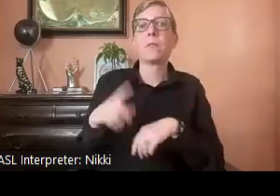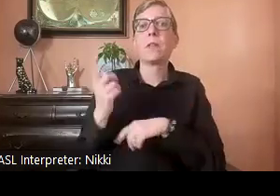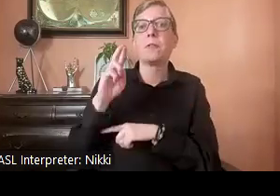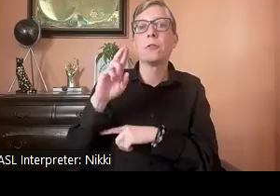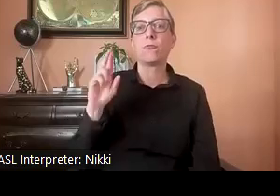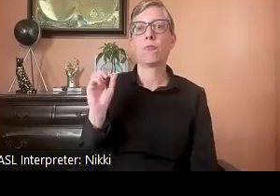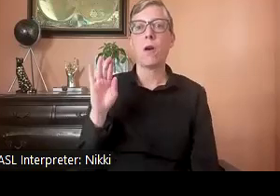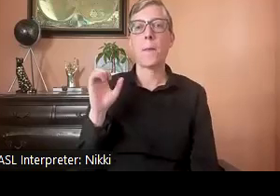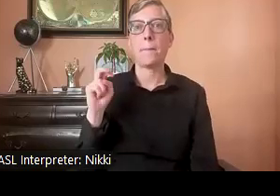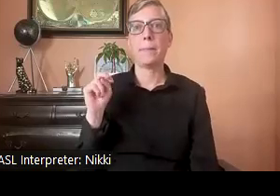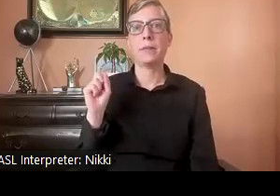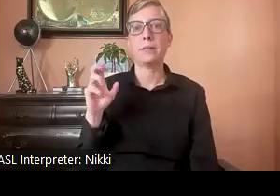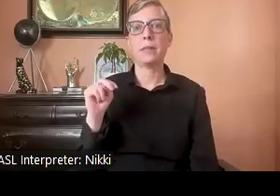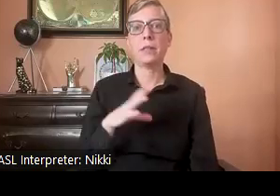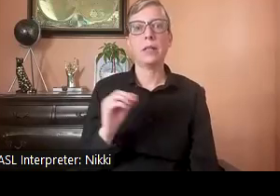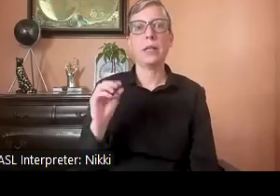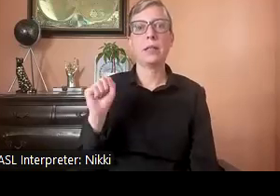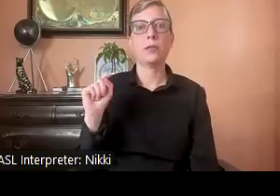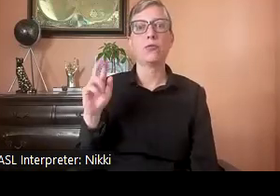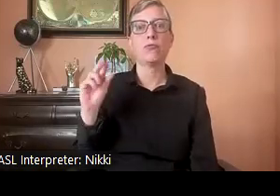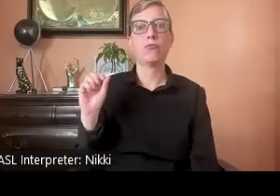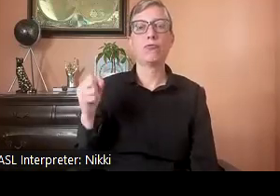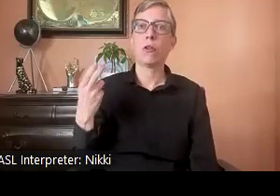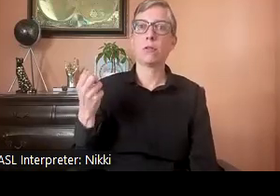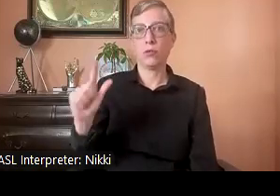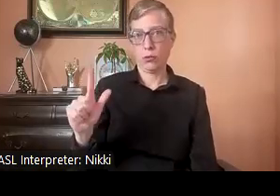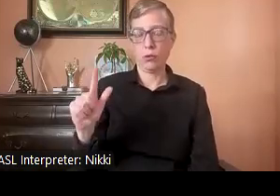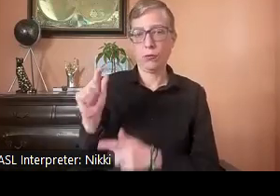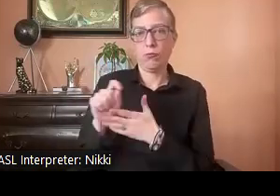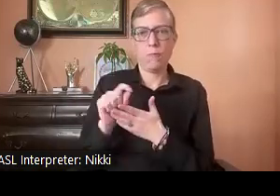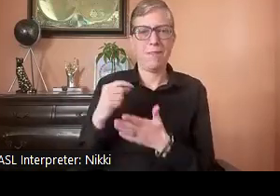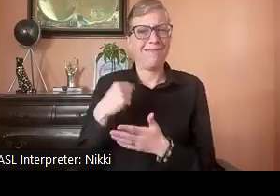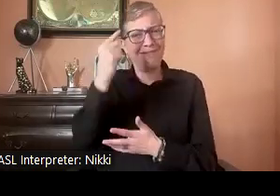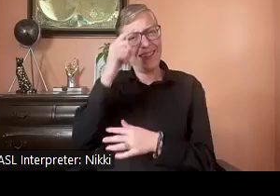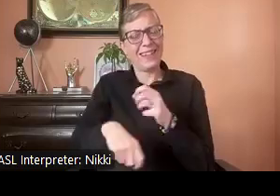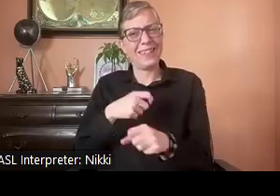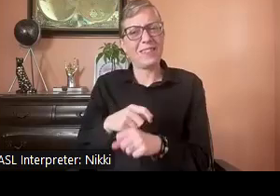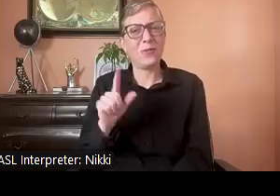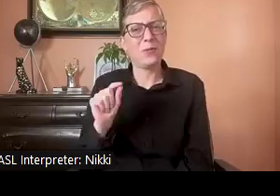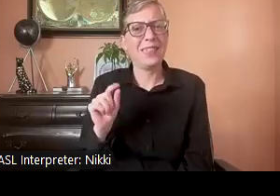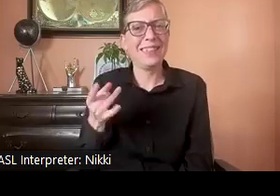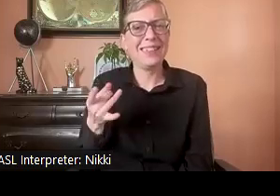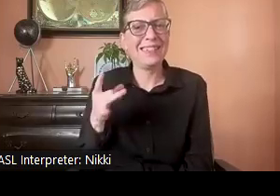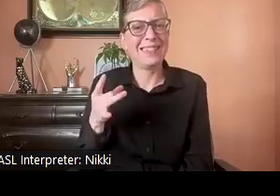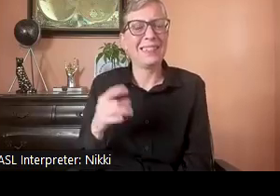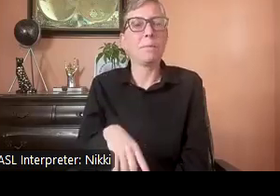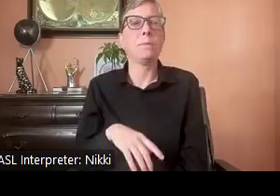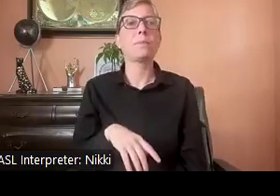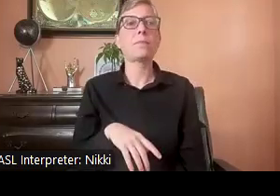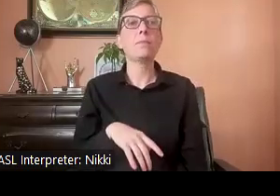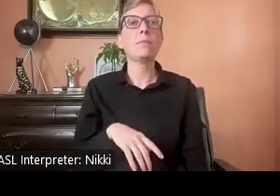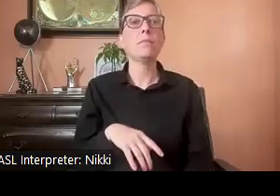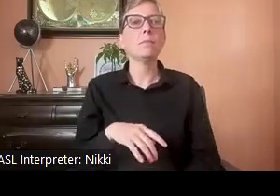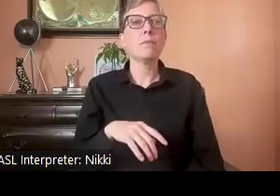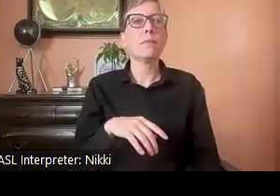think, 2018. And a couple of big insights from that. If you guys want to look that up, it's actually a good